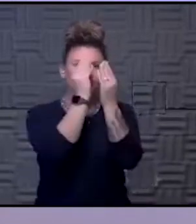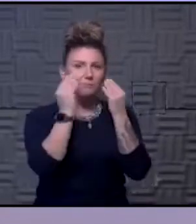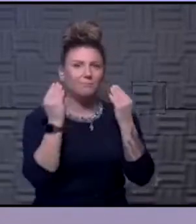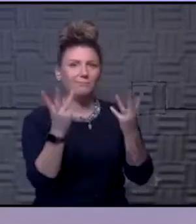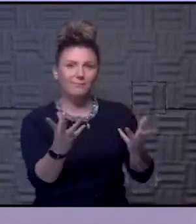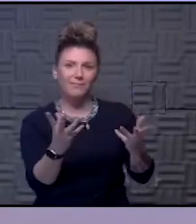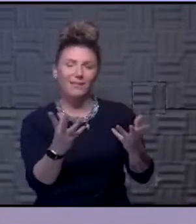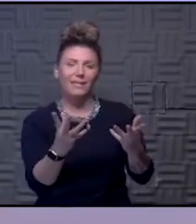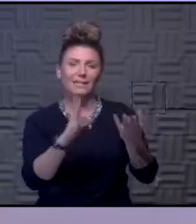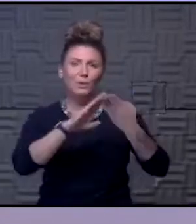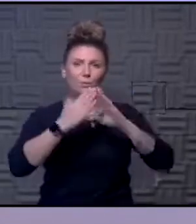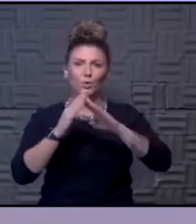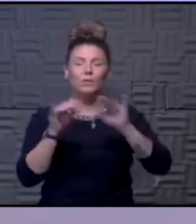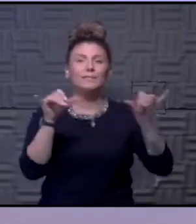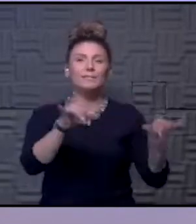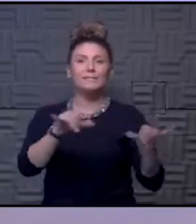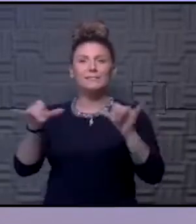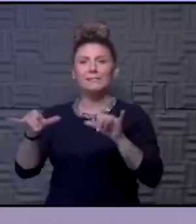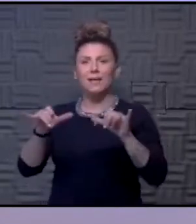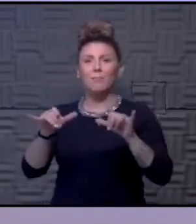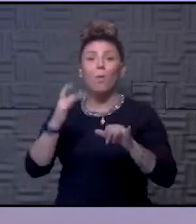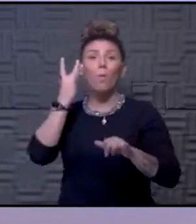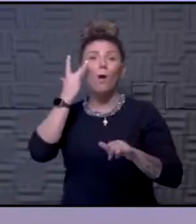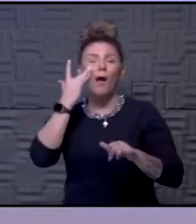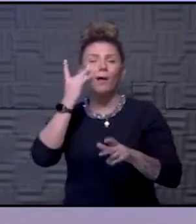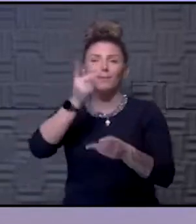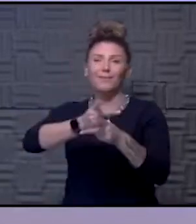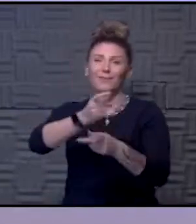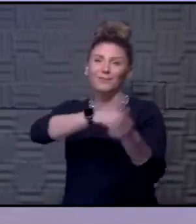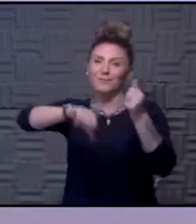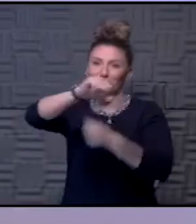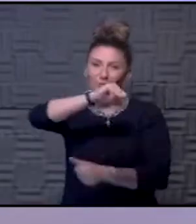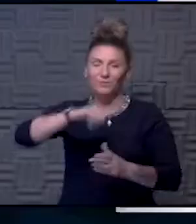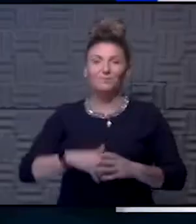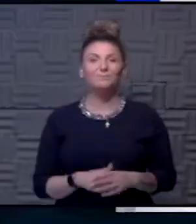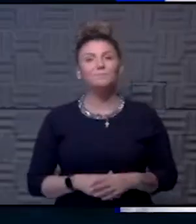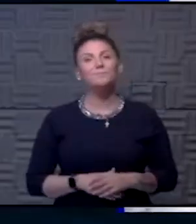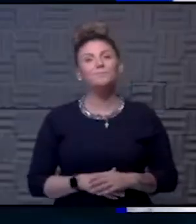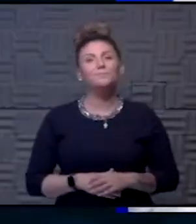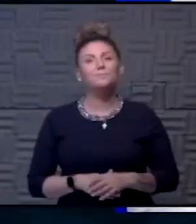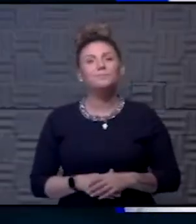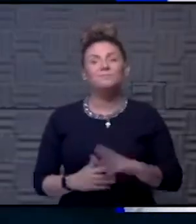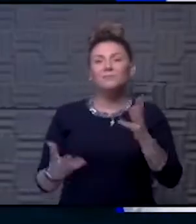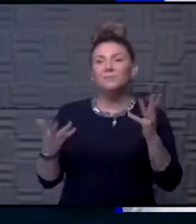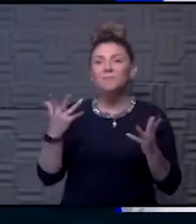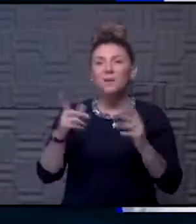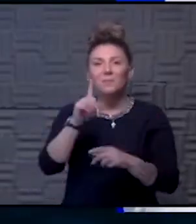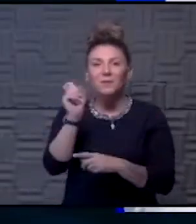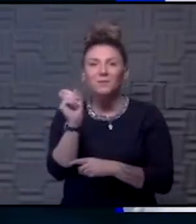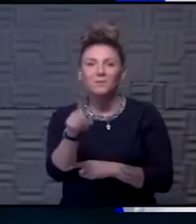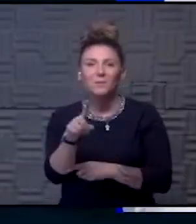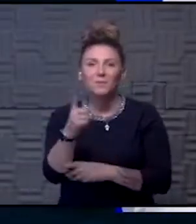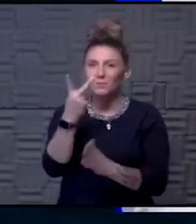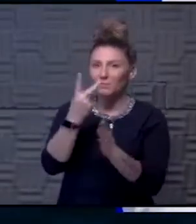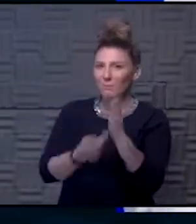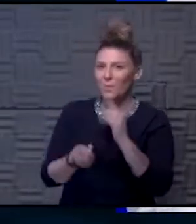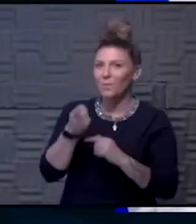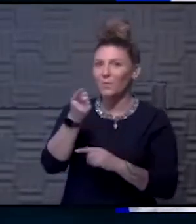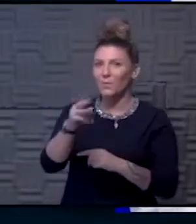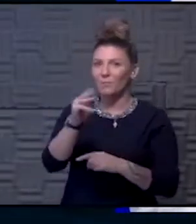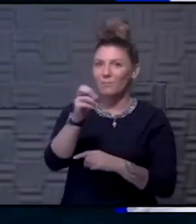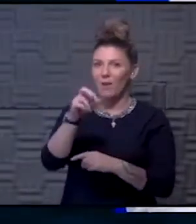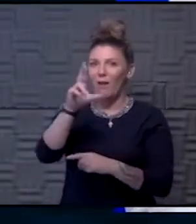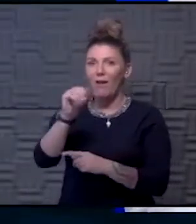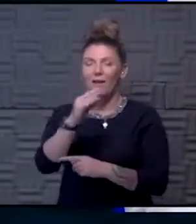the same, to care for each other. You know, maybe this is a question for both you, Mariana, and